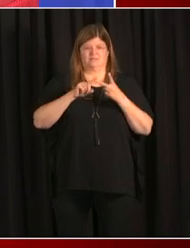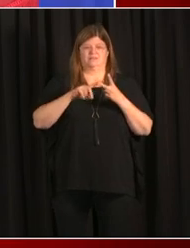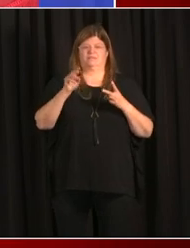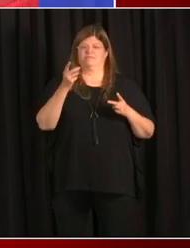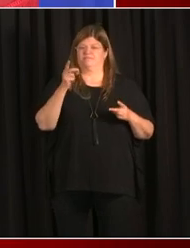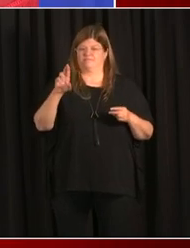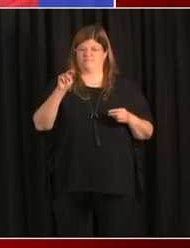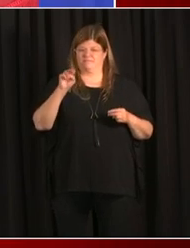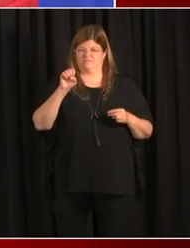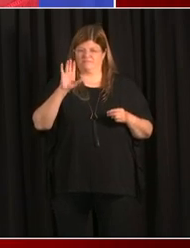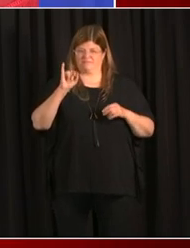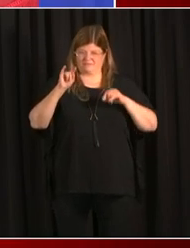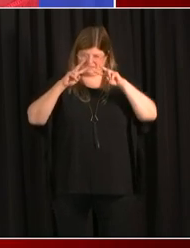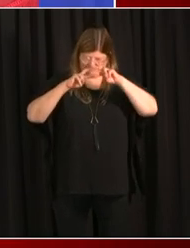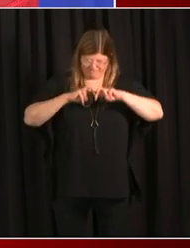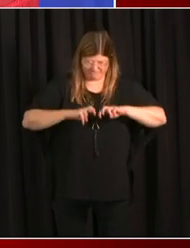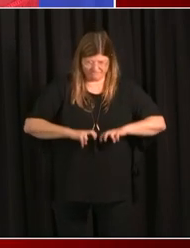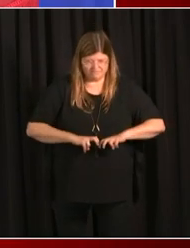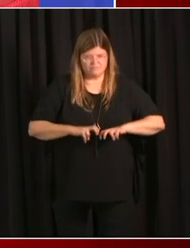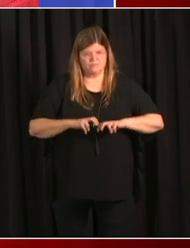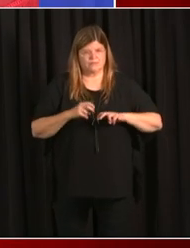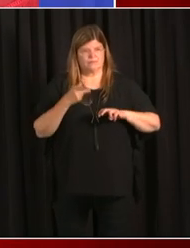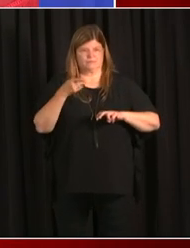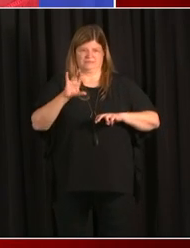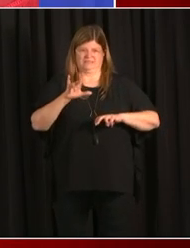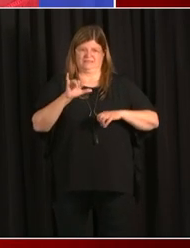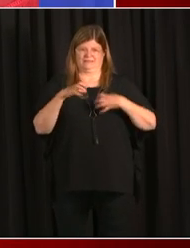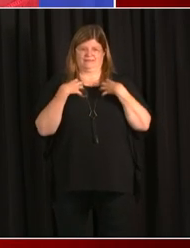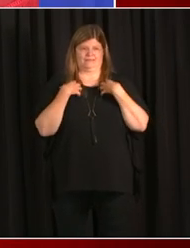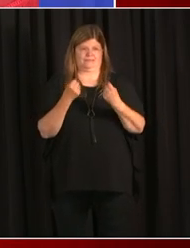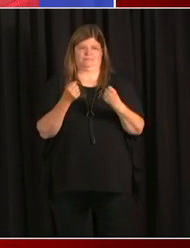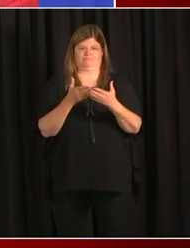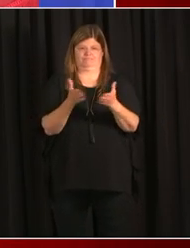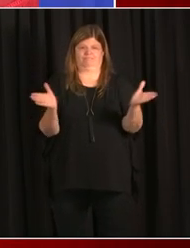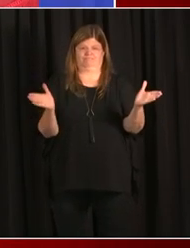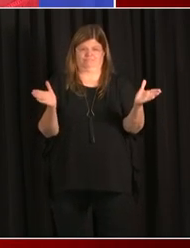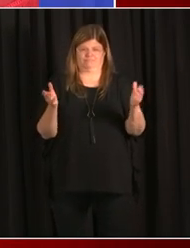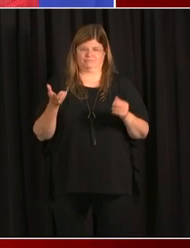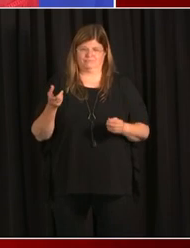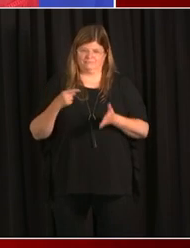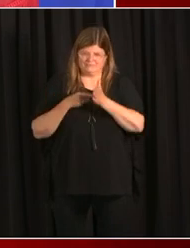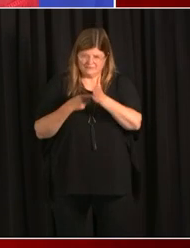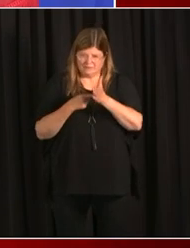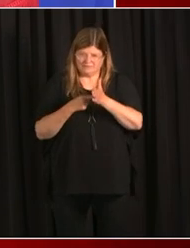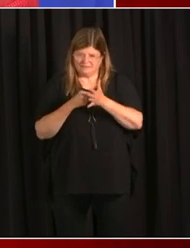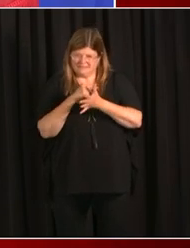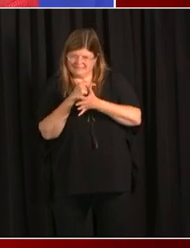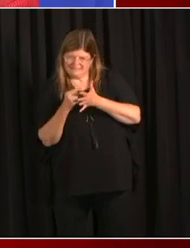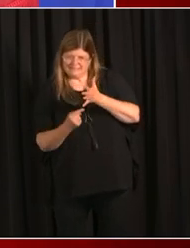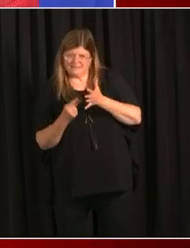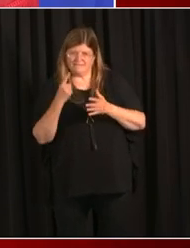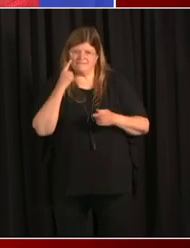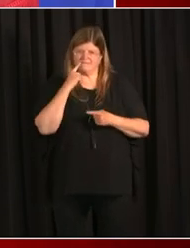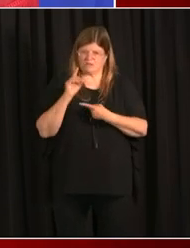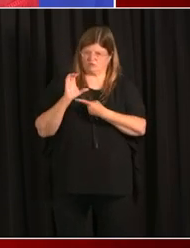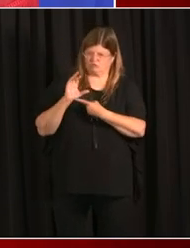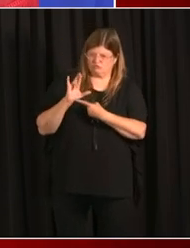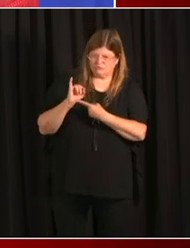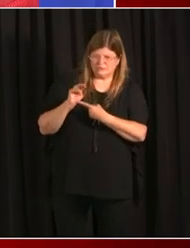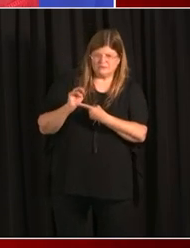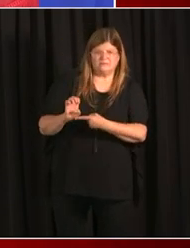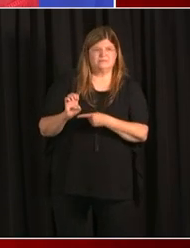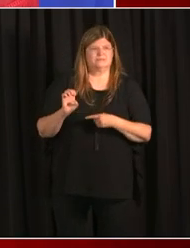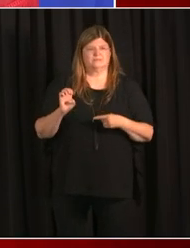to examine the public health implications of crime,